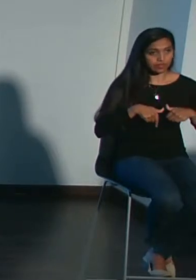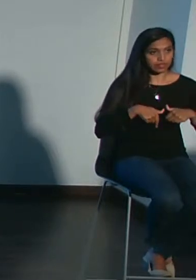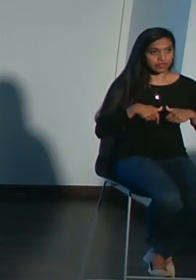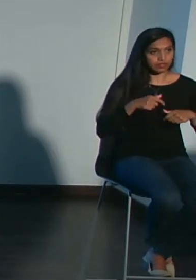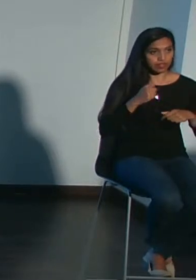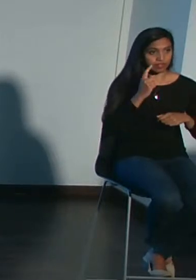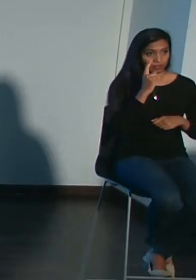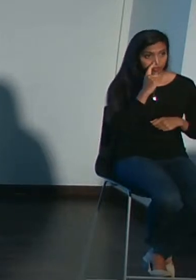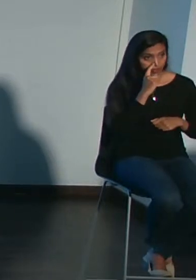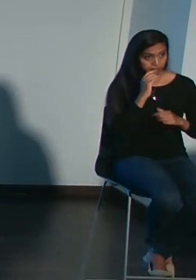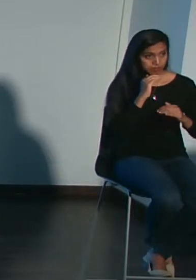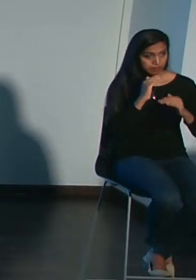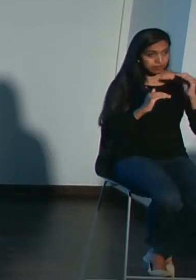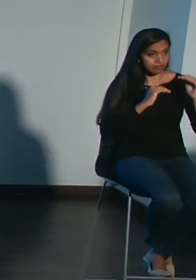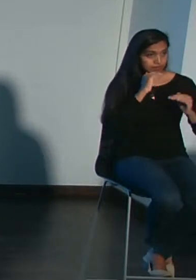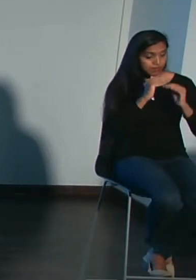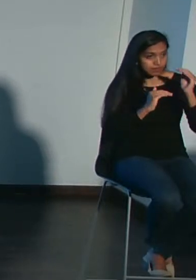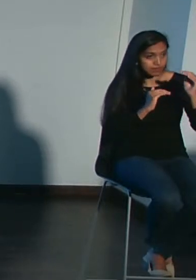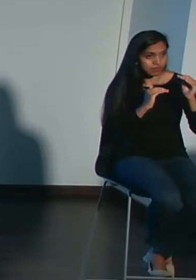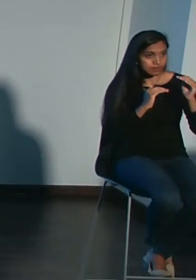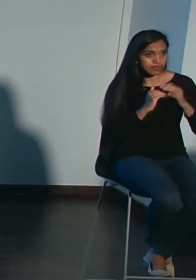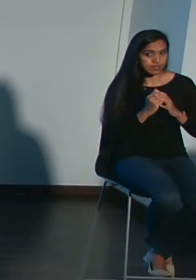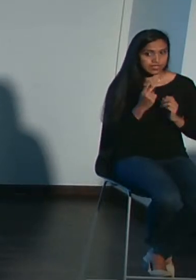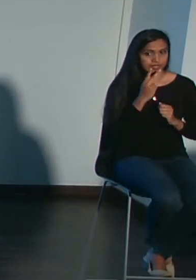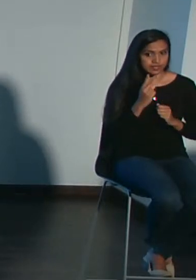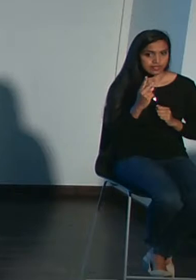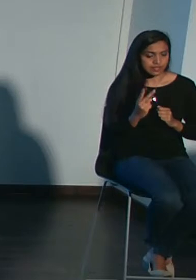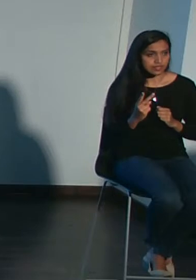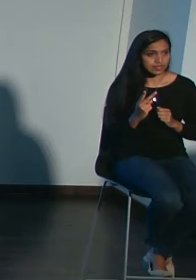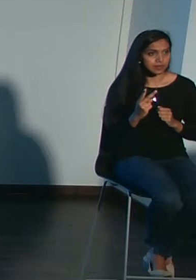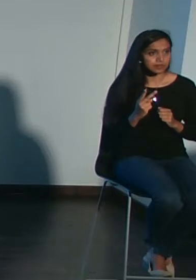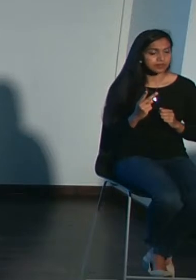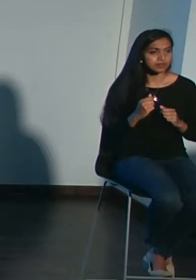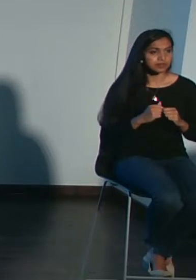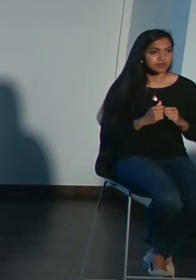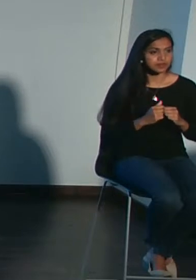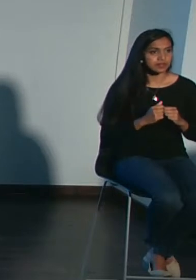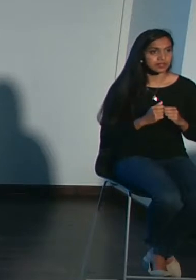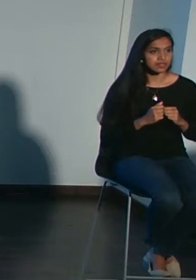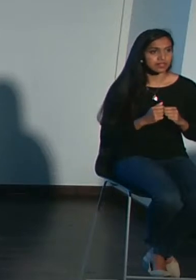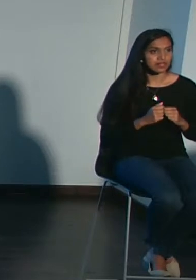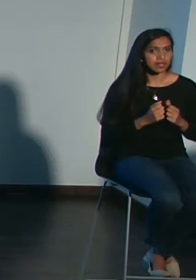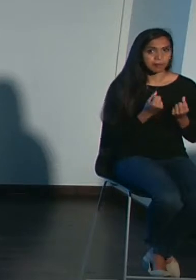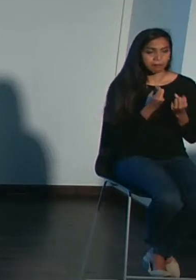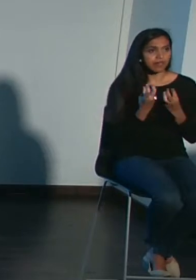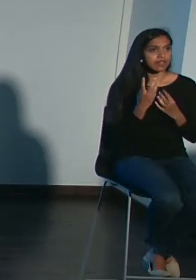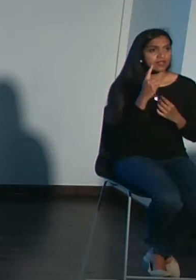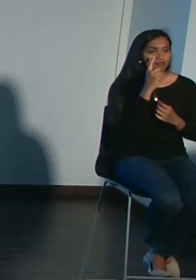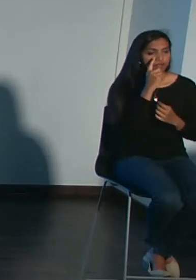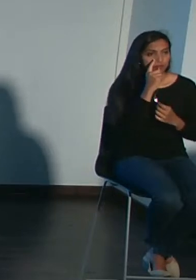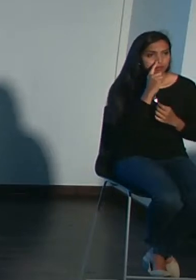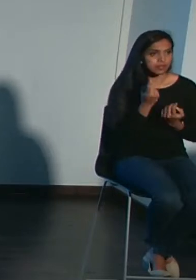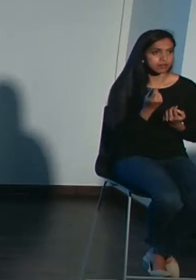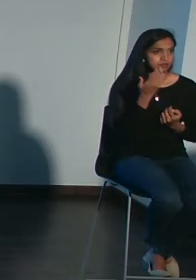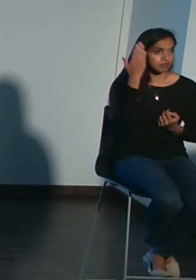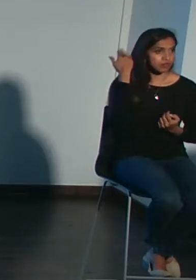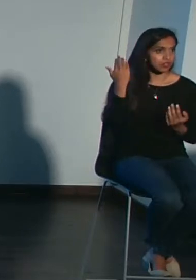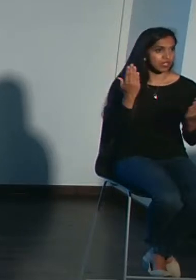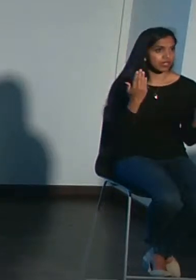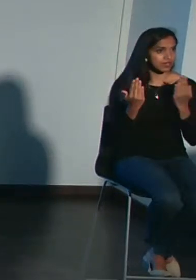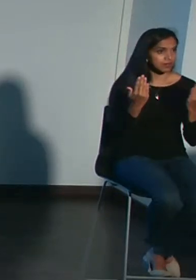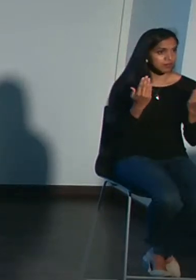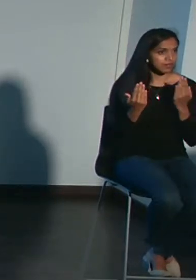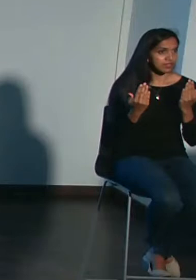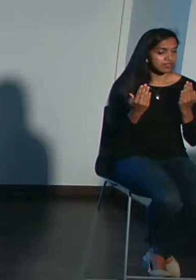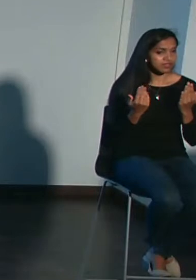women, and I can say this, also having seen a lot of it, where it's, there is certain different types